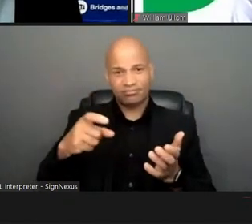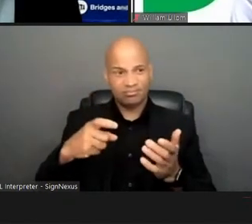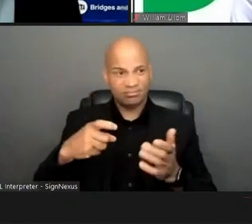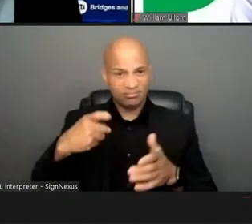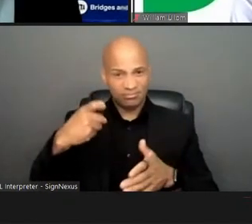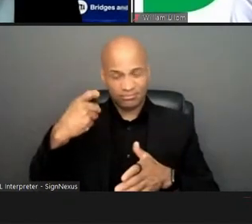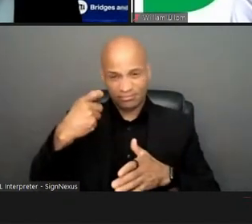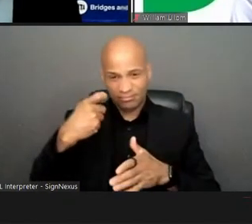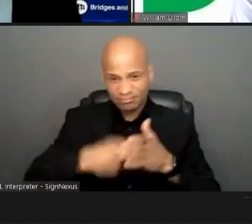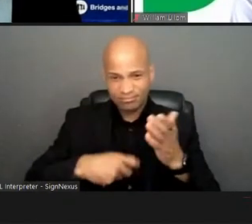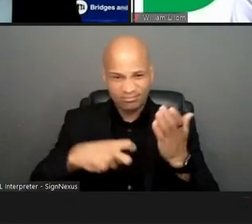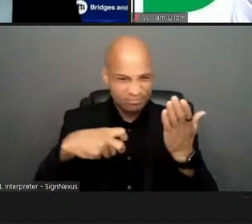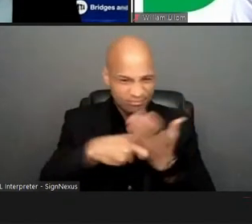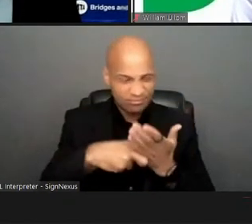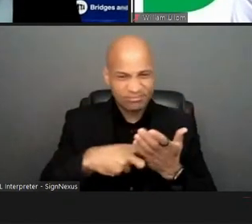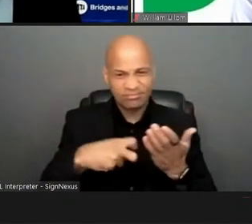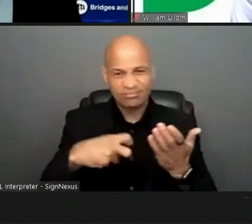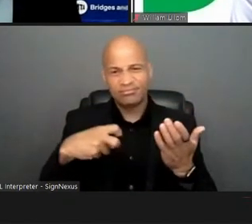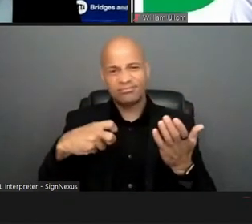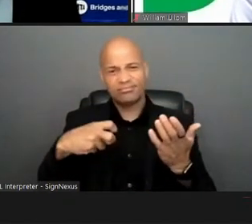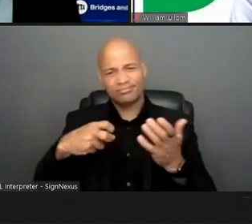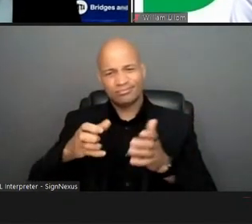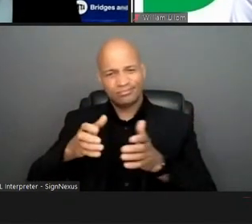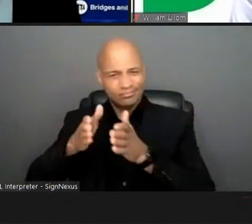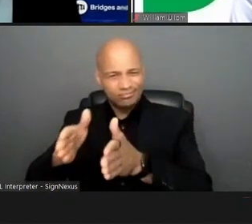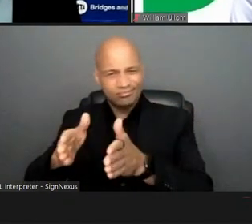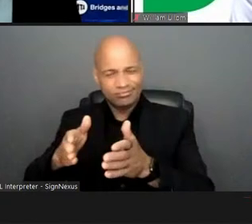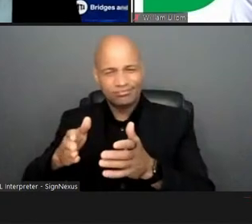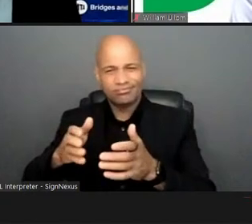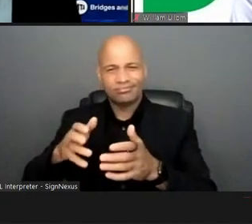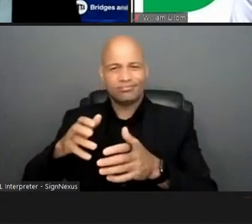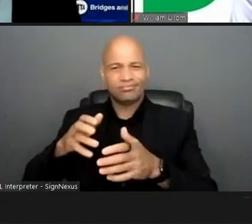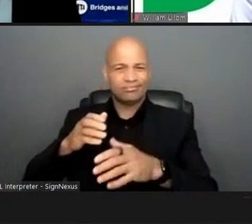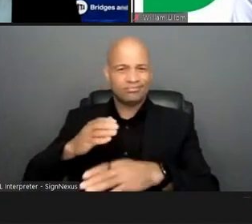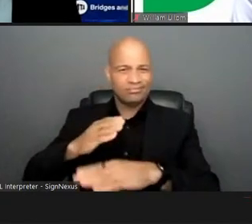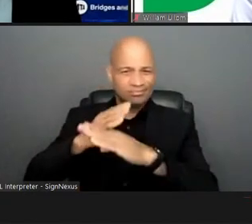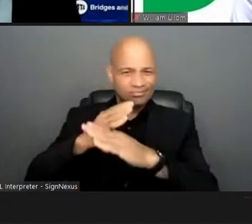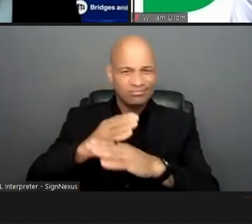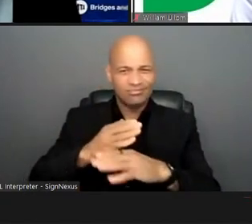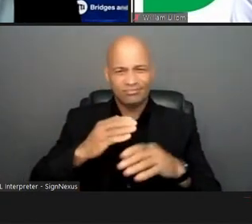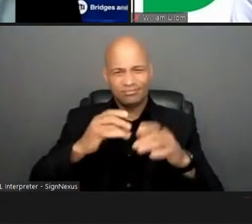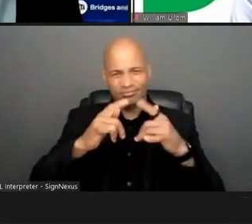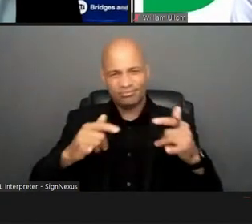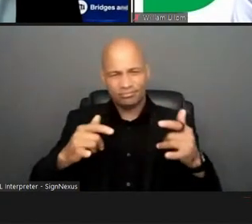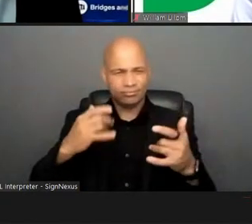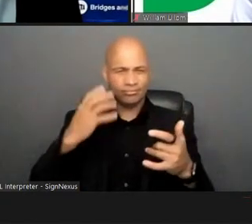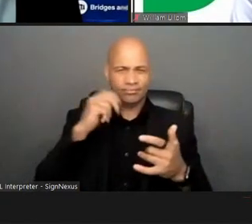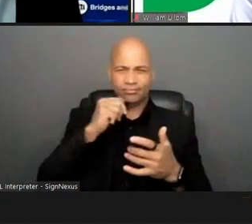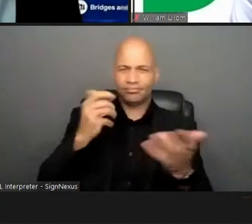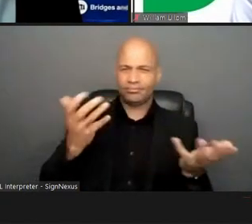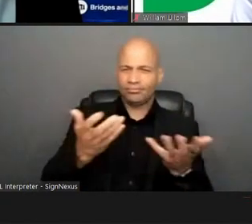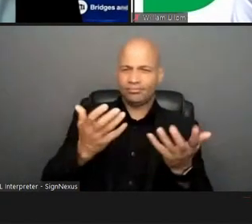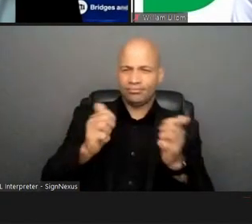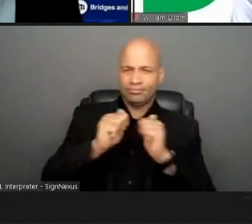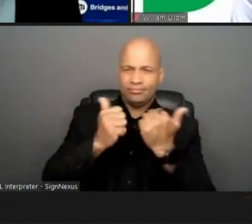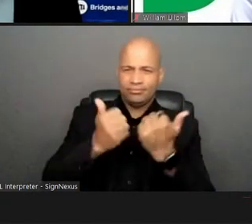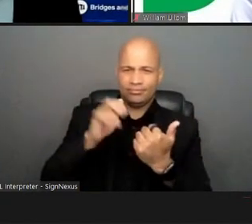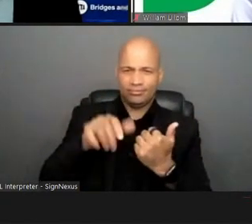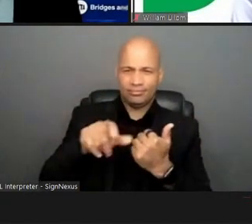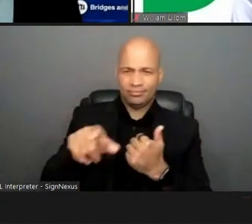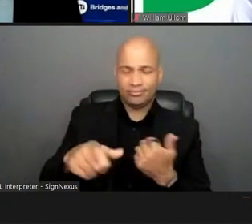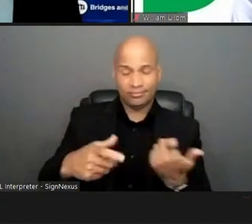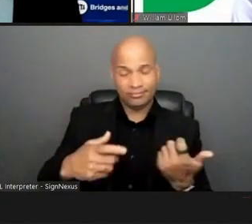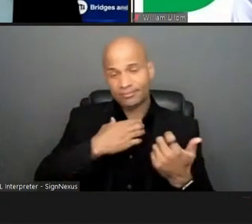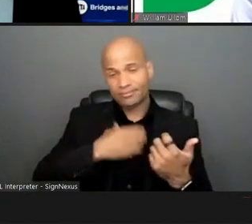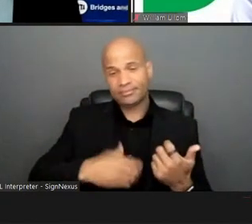blocking bus lanes and other traffic violations this will not work I'm surprised there's no one from that agency here today anyway I wish you